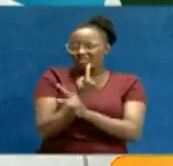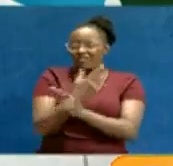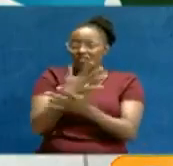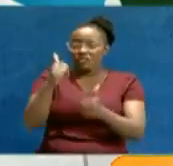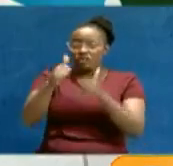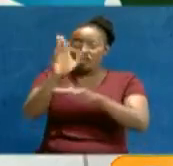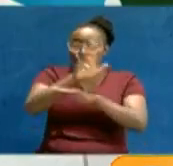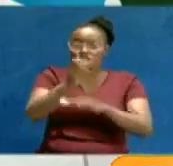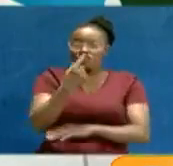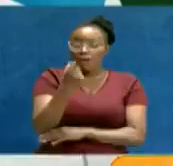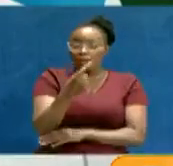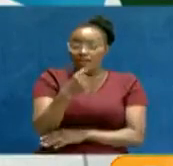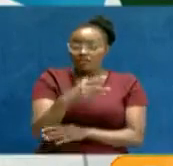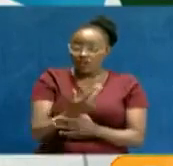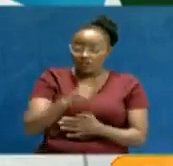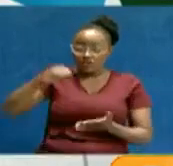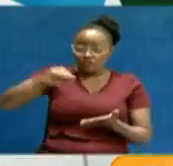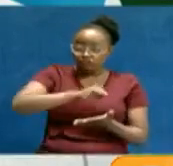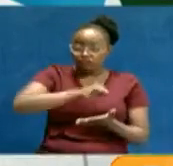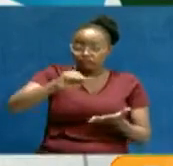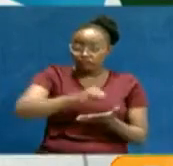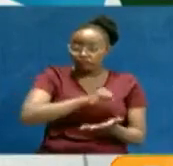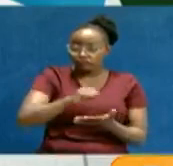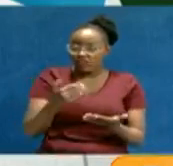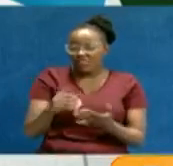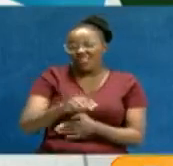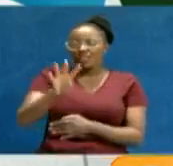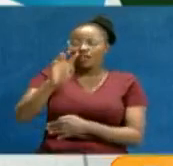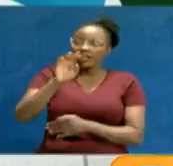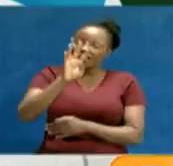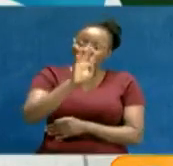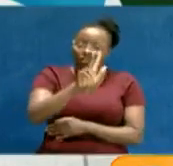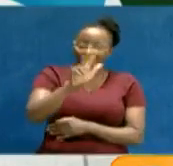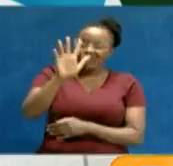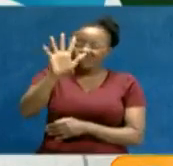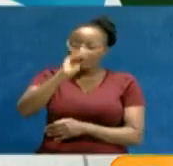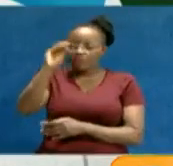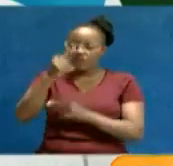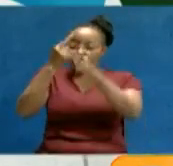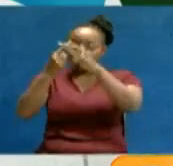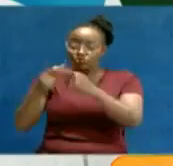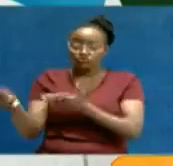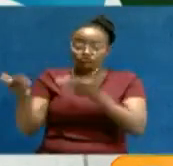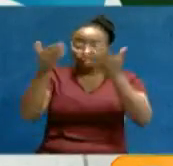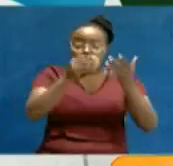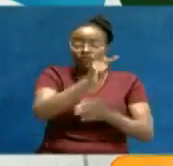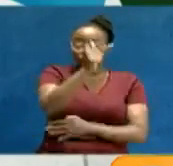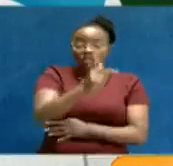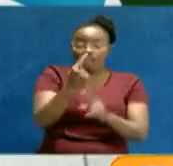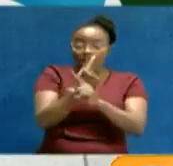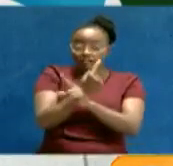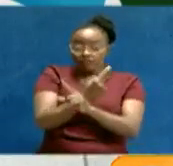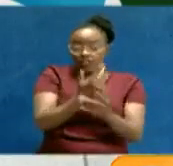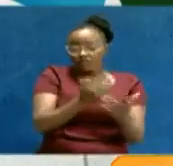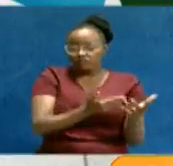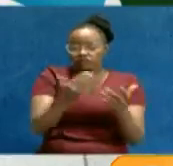used for medical treatment, iron and steel, accounting for between 4 and 13% of total exports to Tanzania. Other major